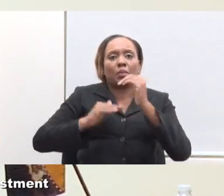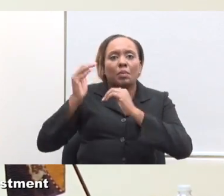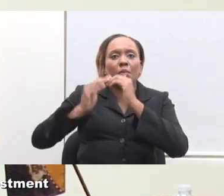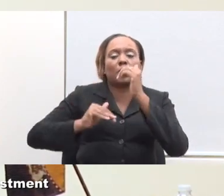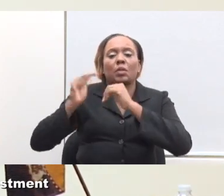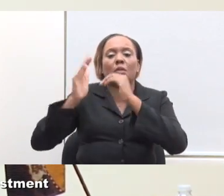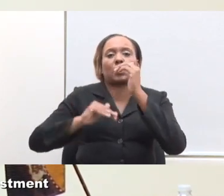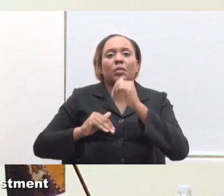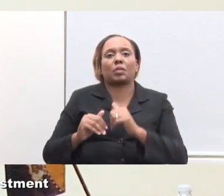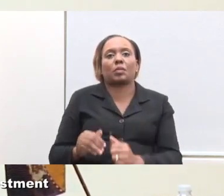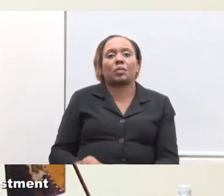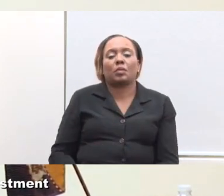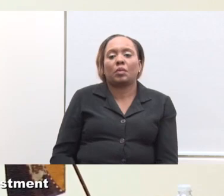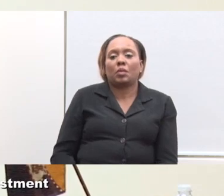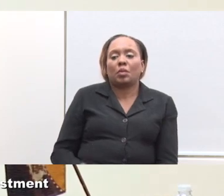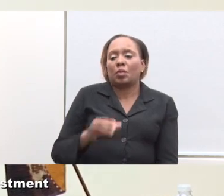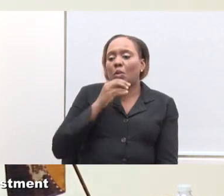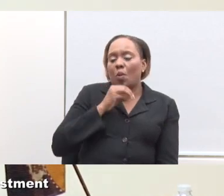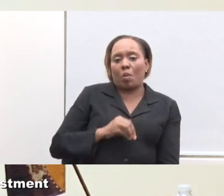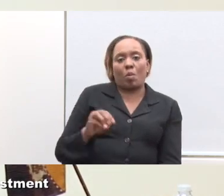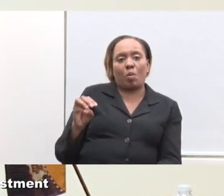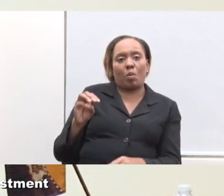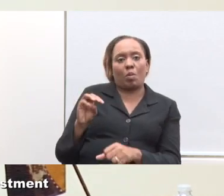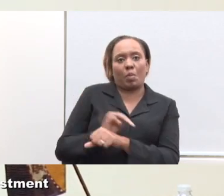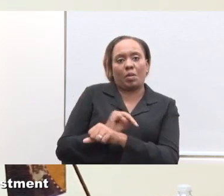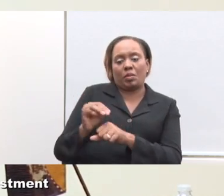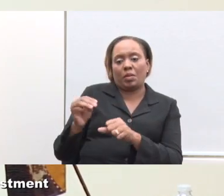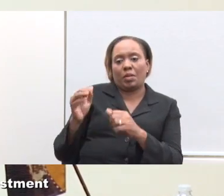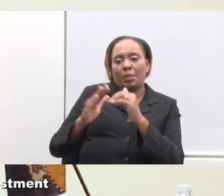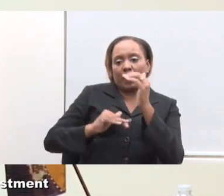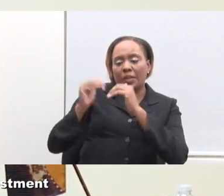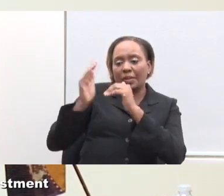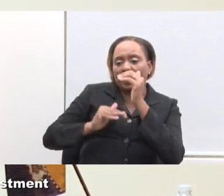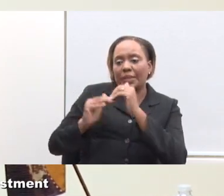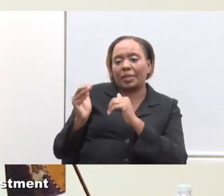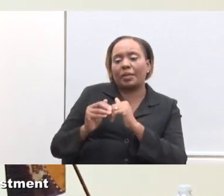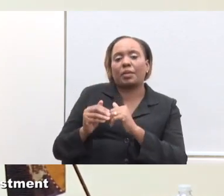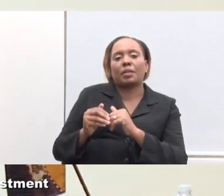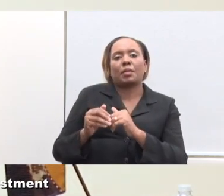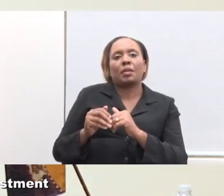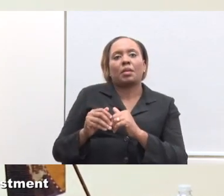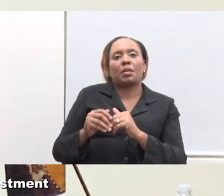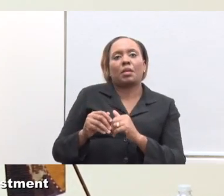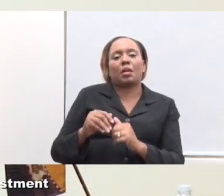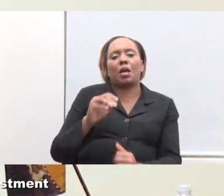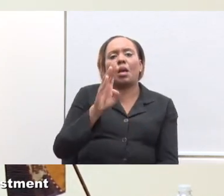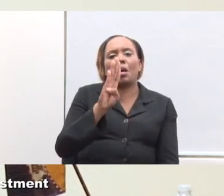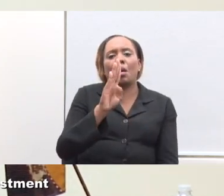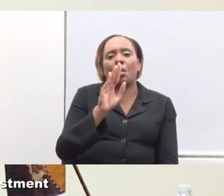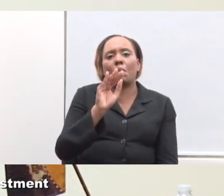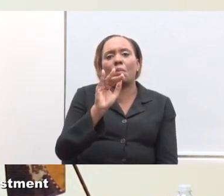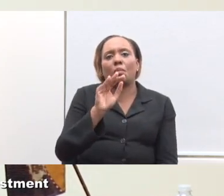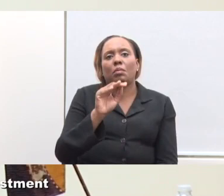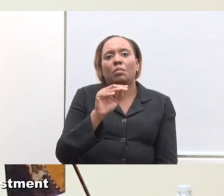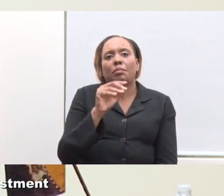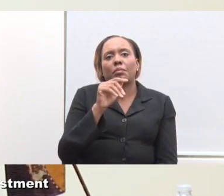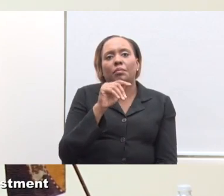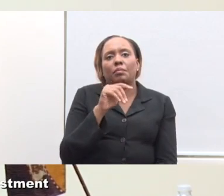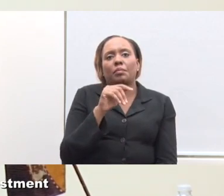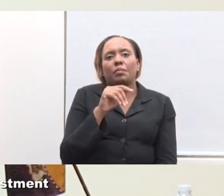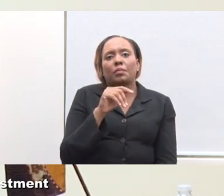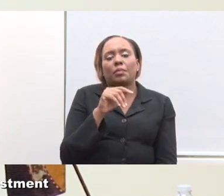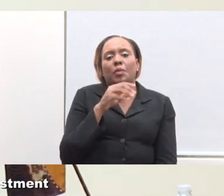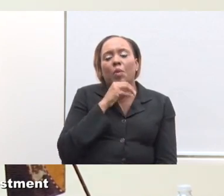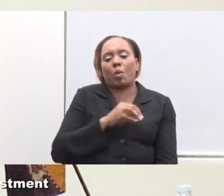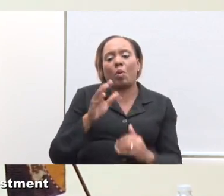old Ministry of Commerce building on Reef Road, the Bico building in town at the corner of Pinfold